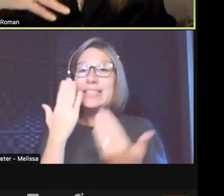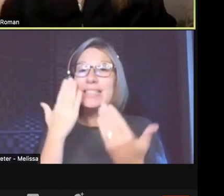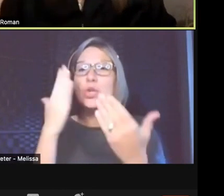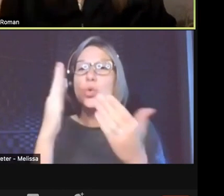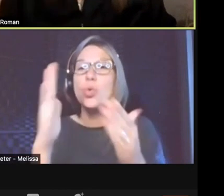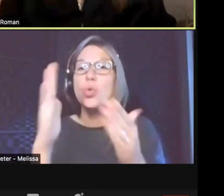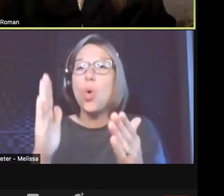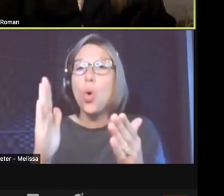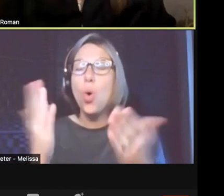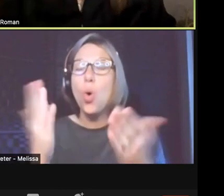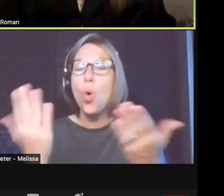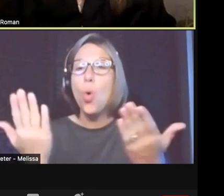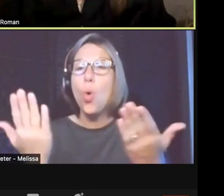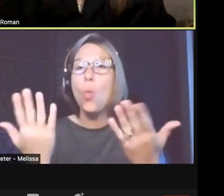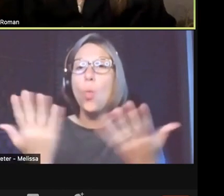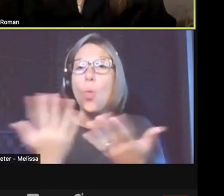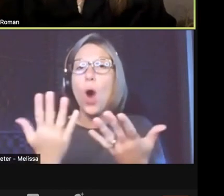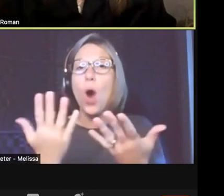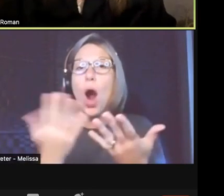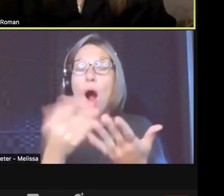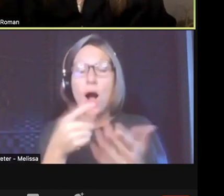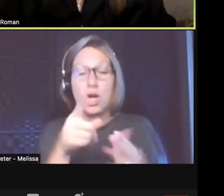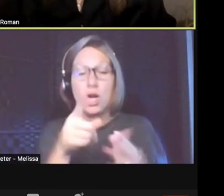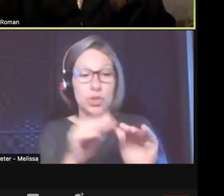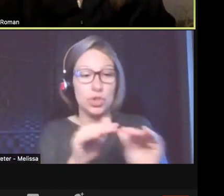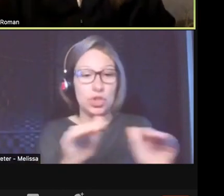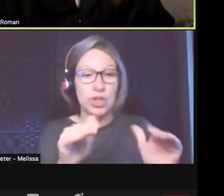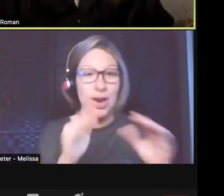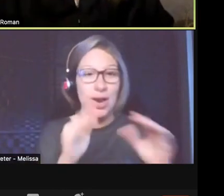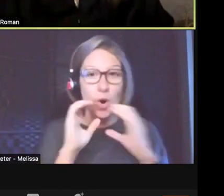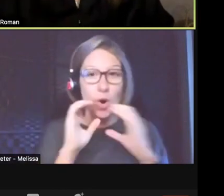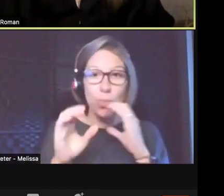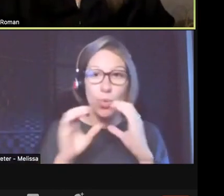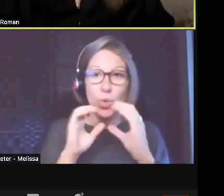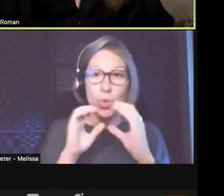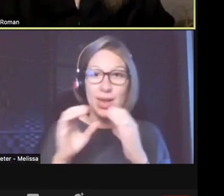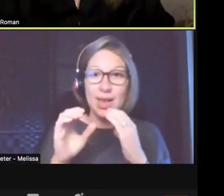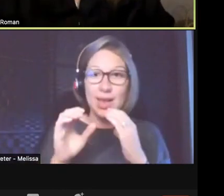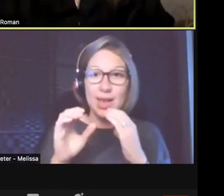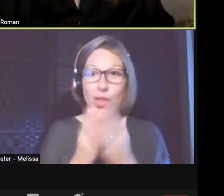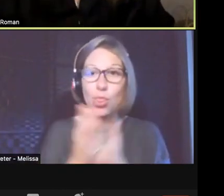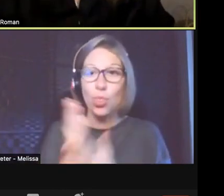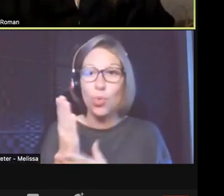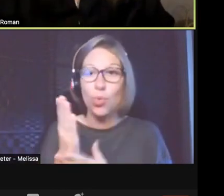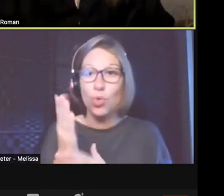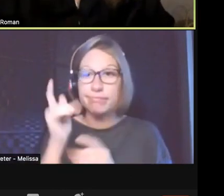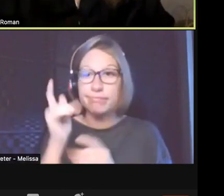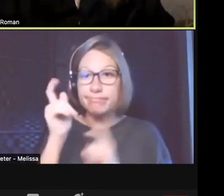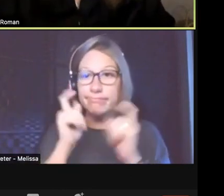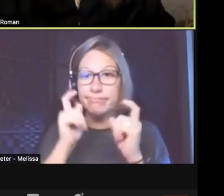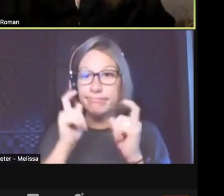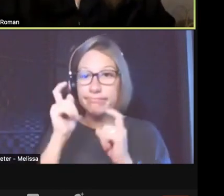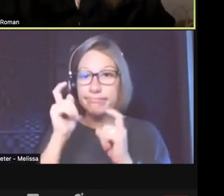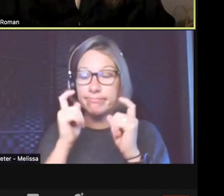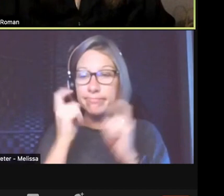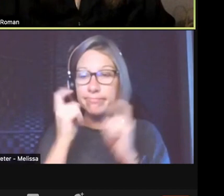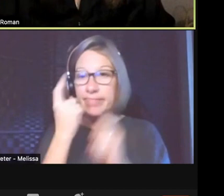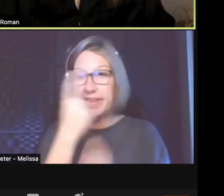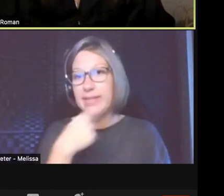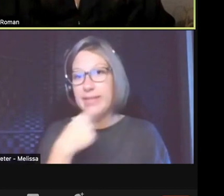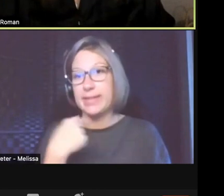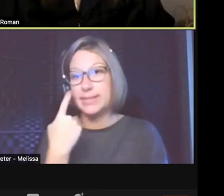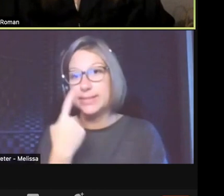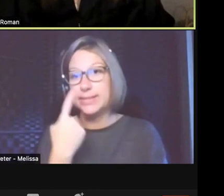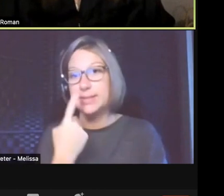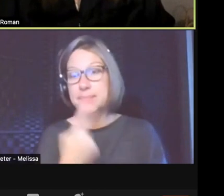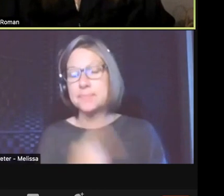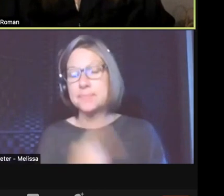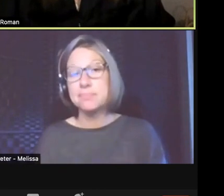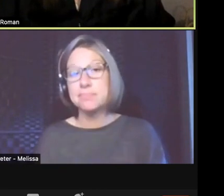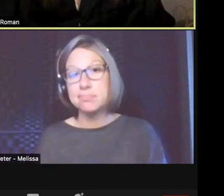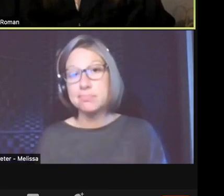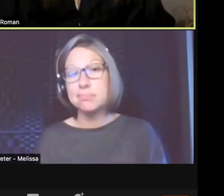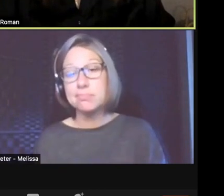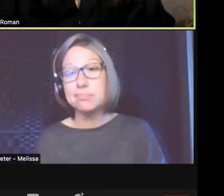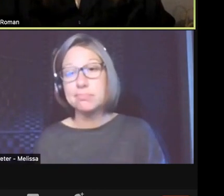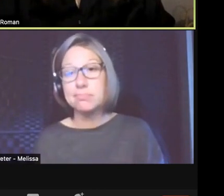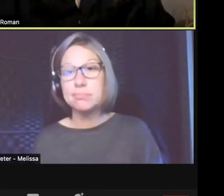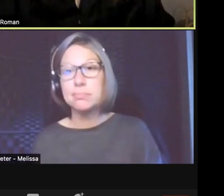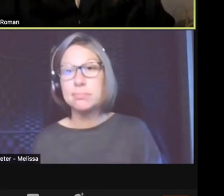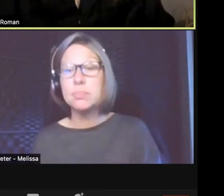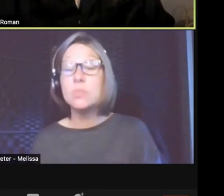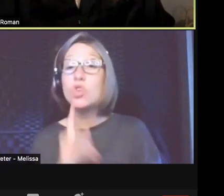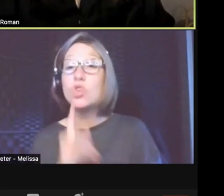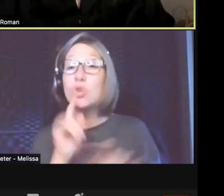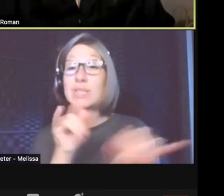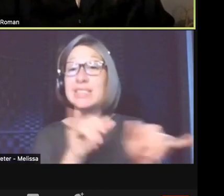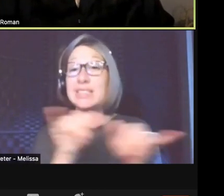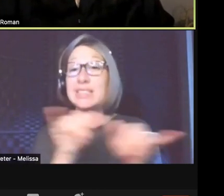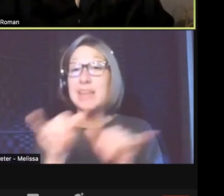communicating through her face. So I also want to say this is true of things like photos of family members,